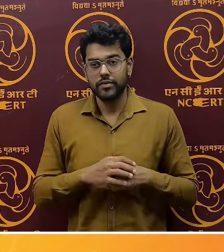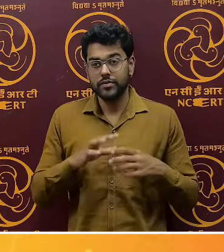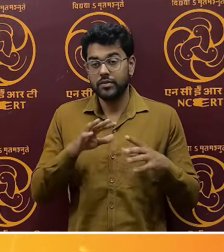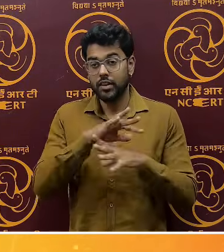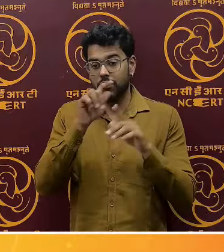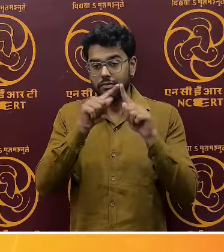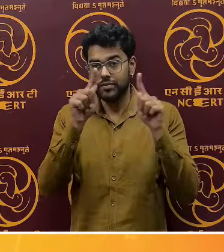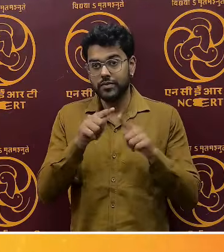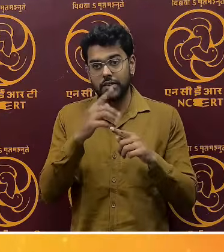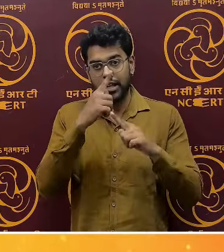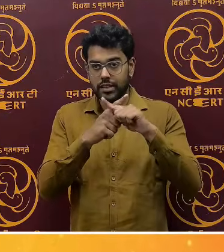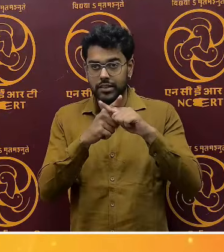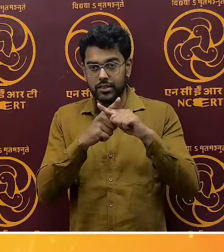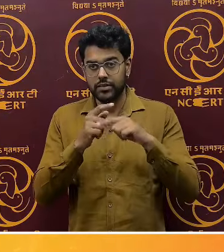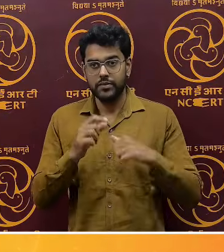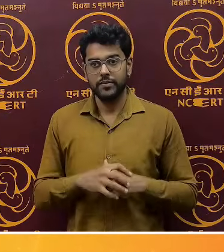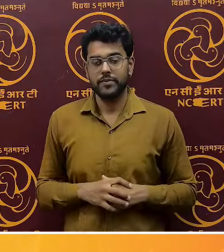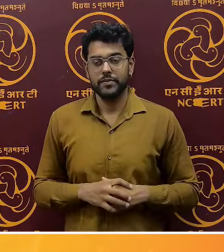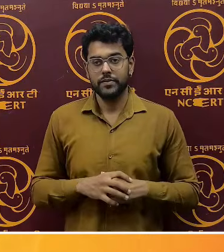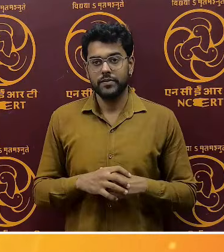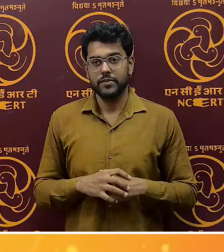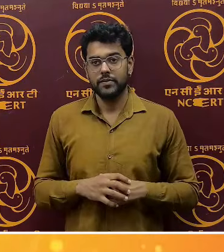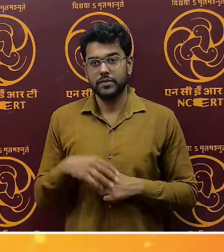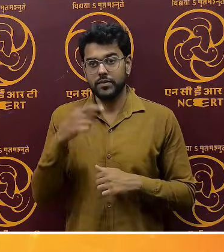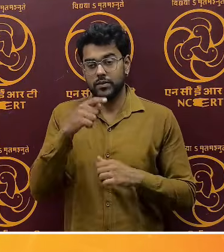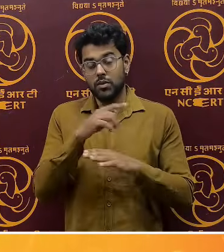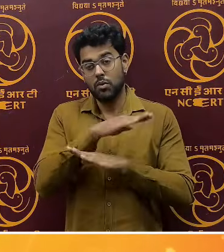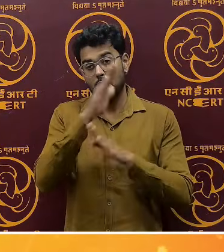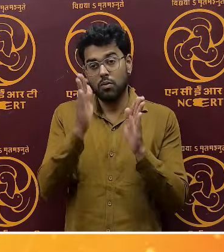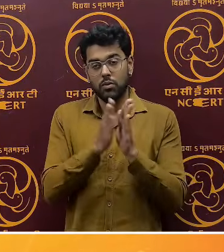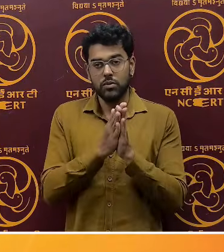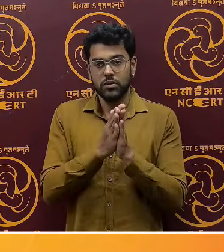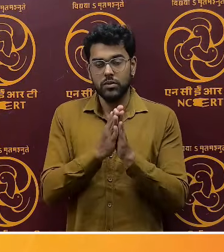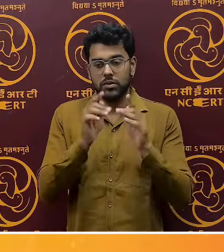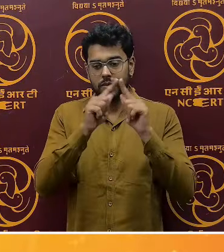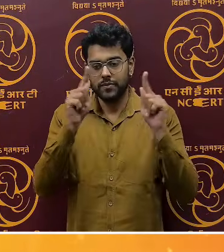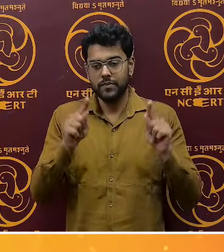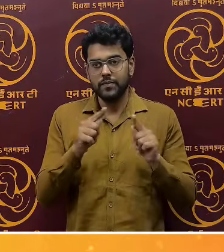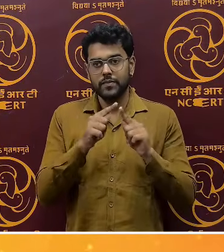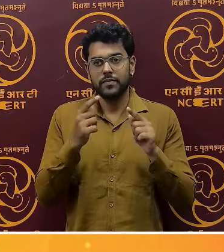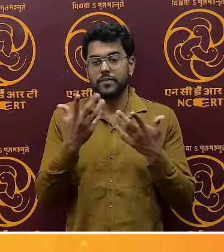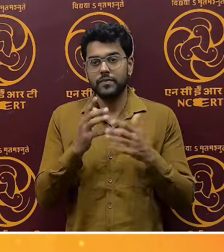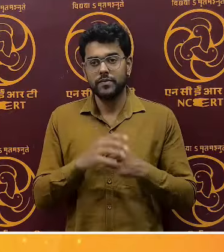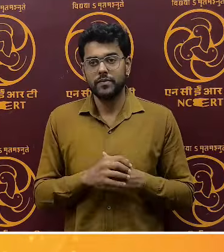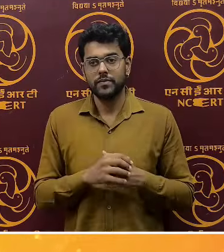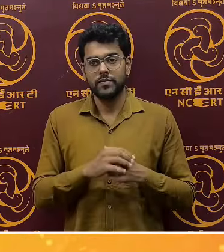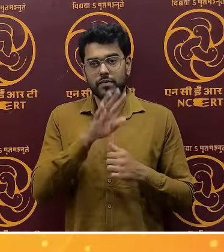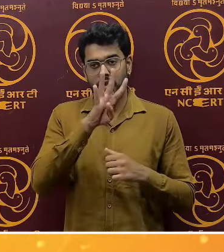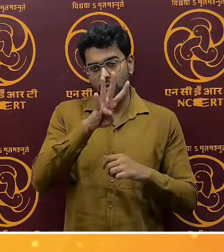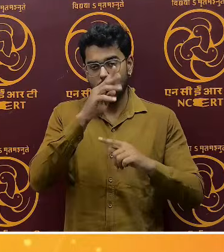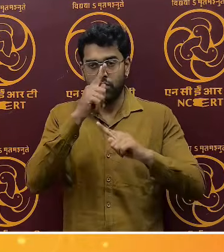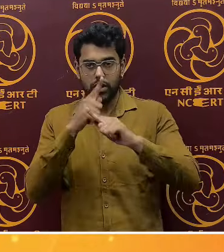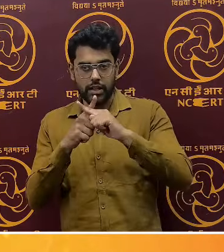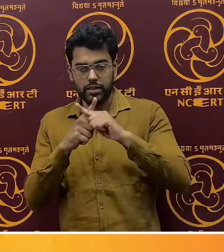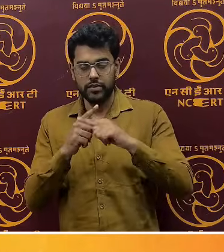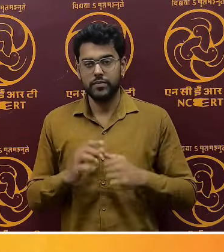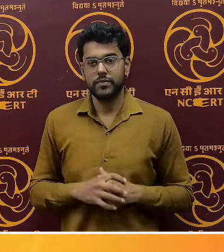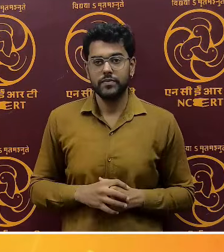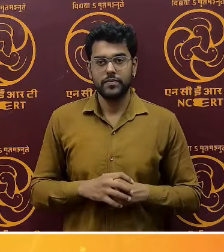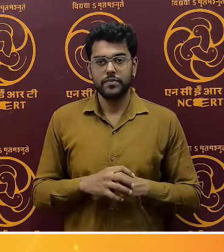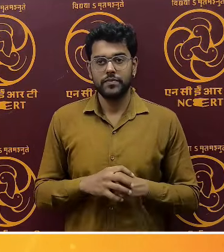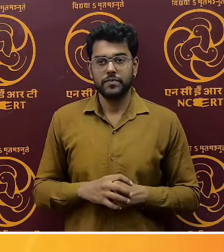rectangle has area of x, and what is the sum of all the areas of rectangles? It is 4x,